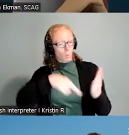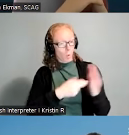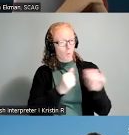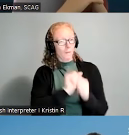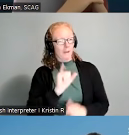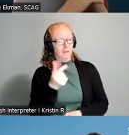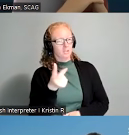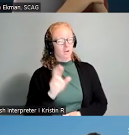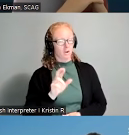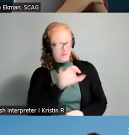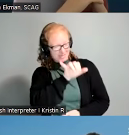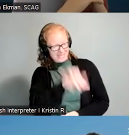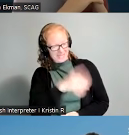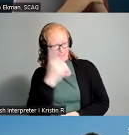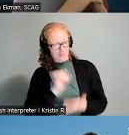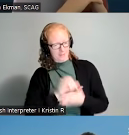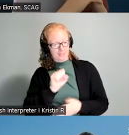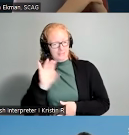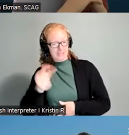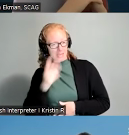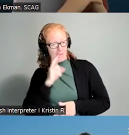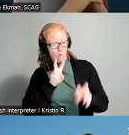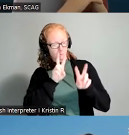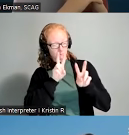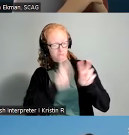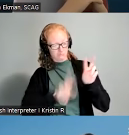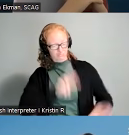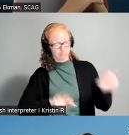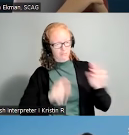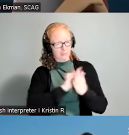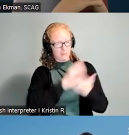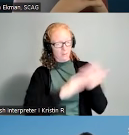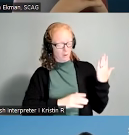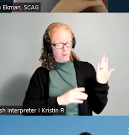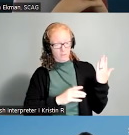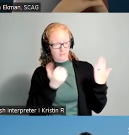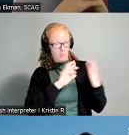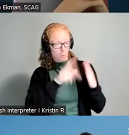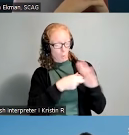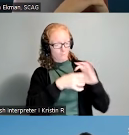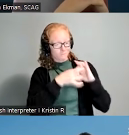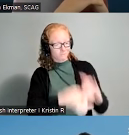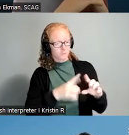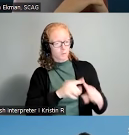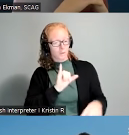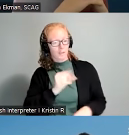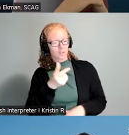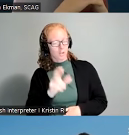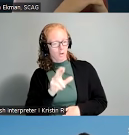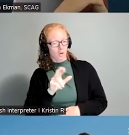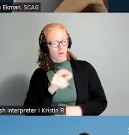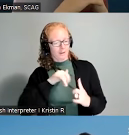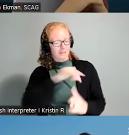IGR, is that something SCAG would take a look at? Do you have any role in the IGR